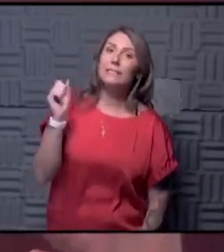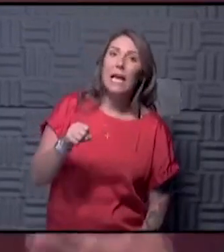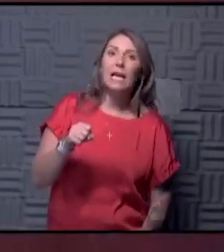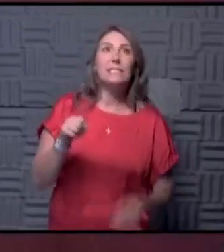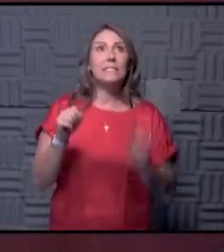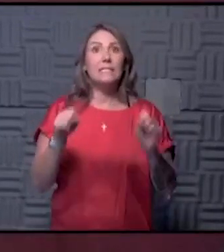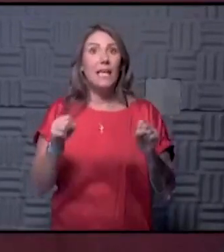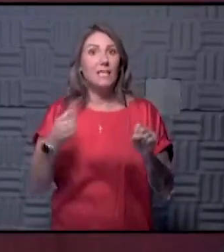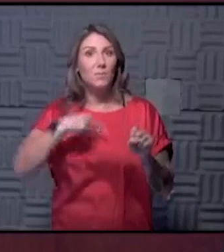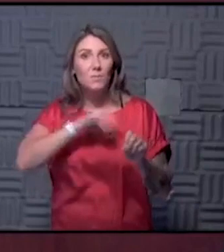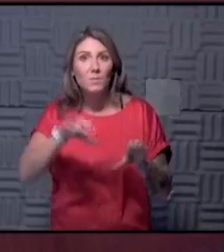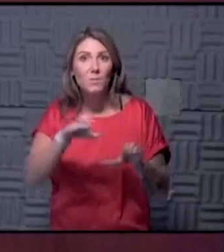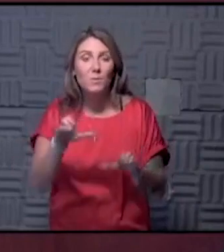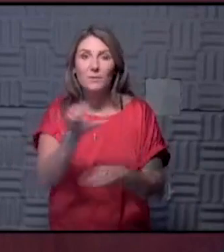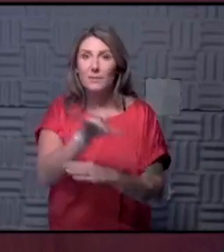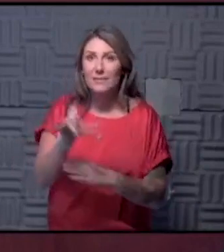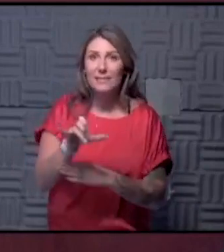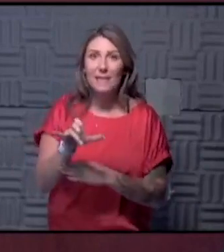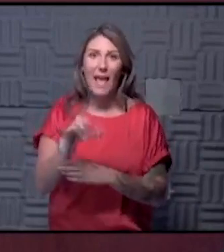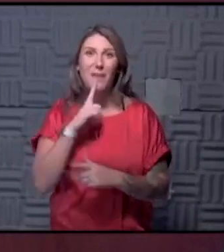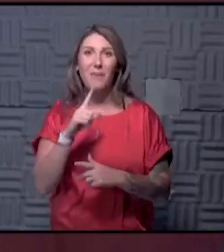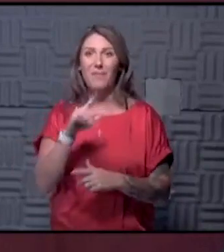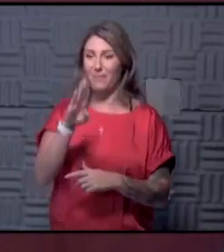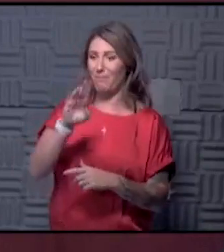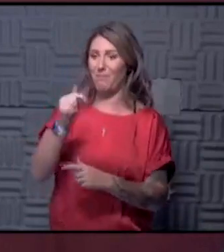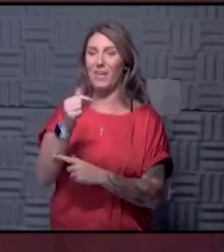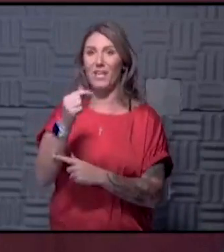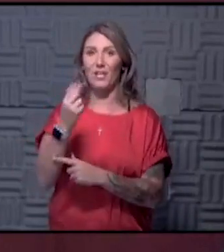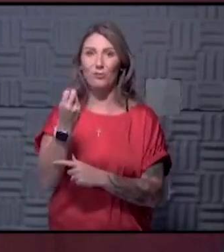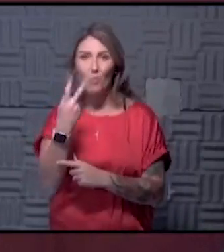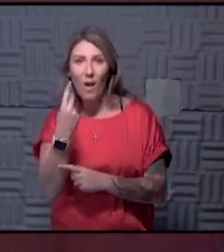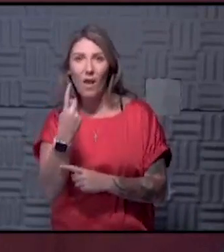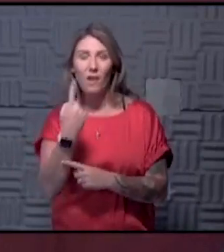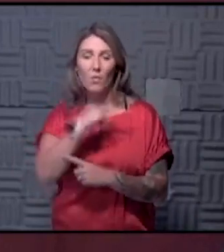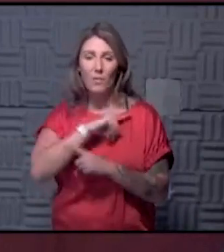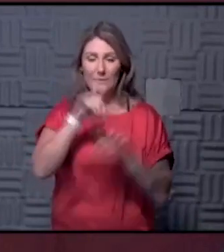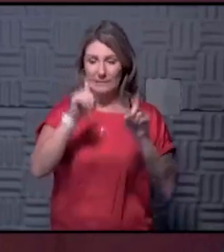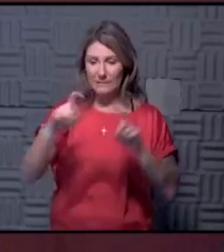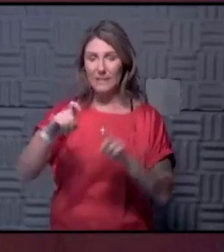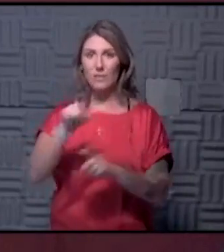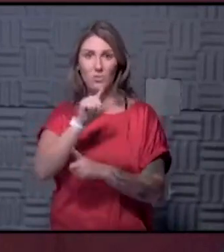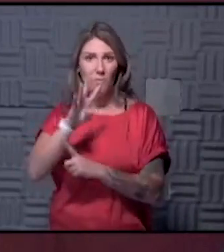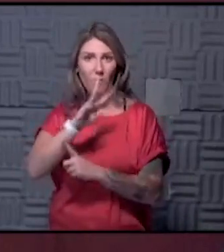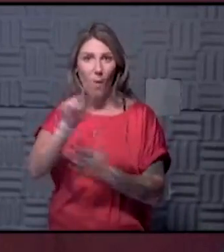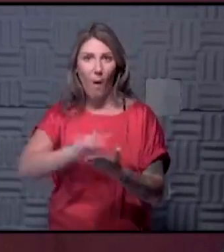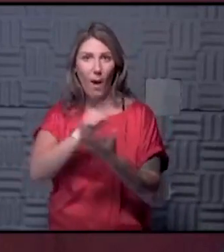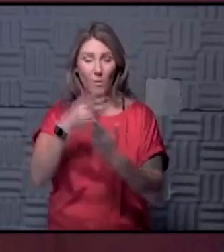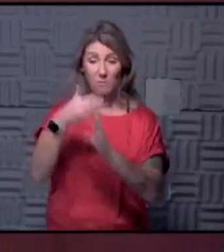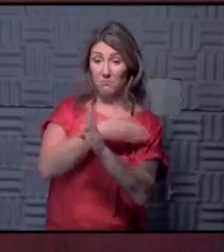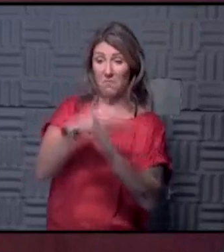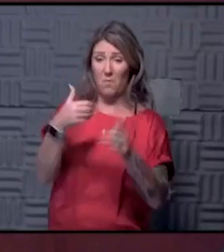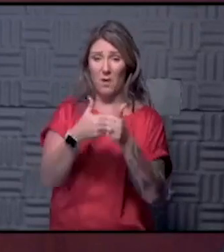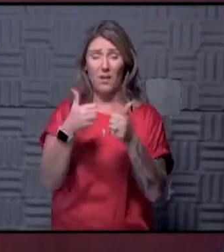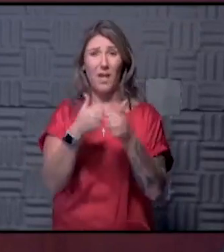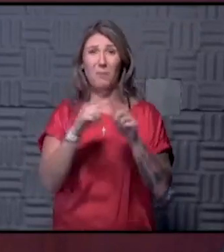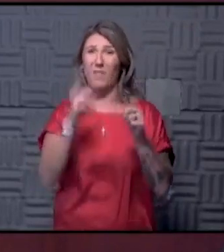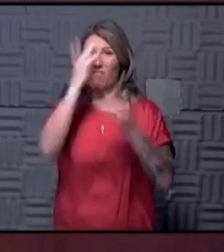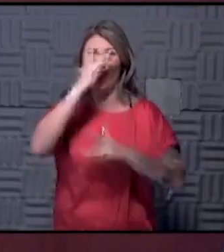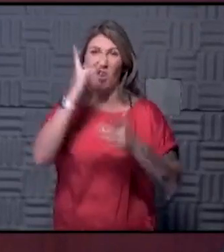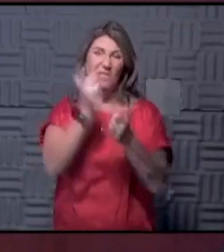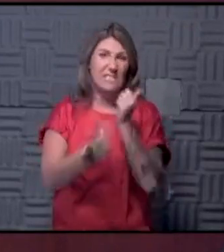we're doing the same in the Big 12. We're testing 3 times a week, including 24 hours before games. But this virus is everywhere, and It